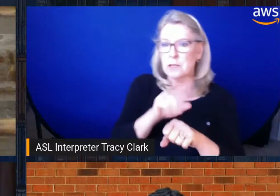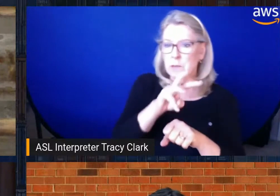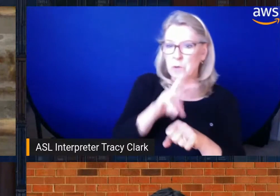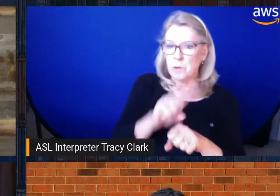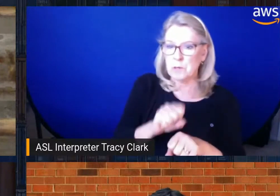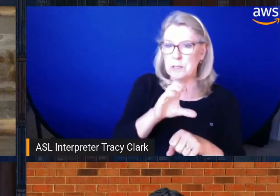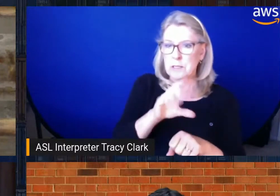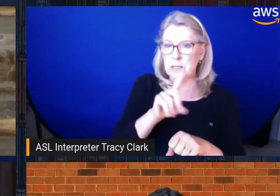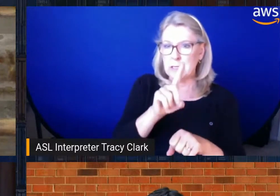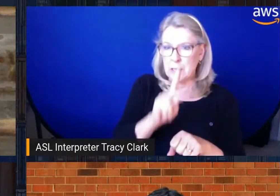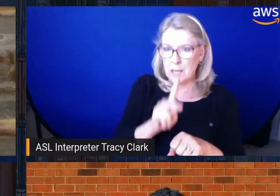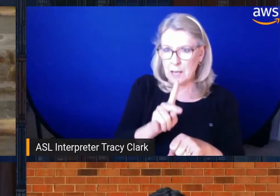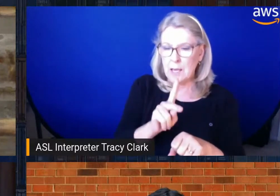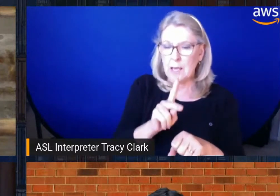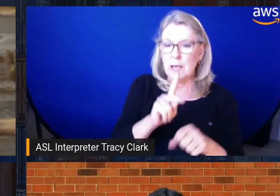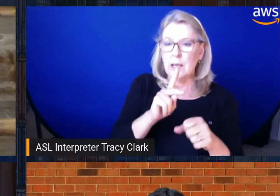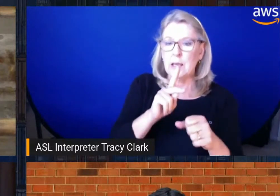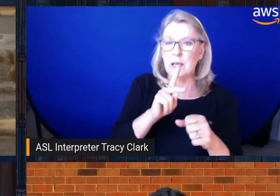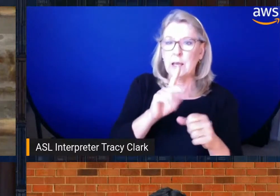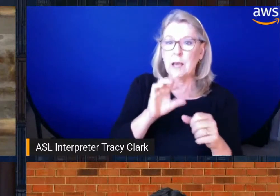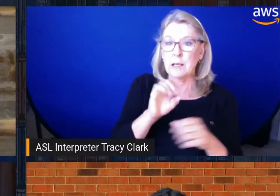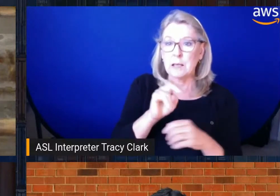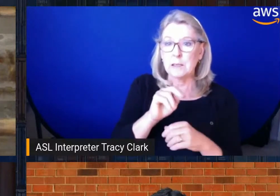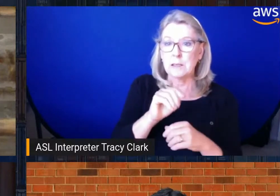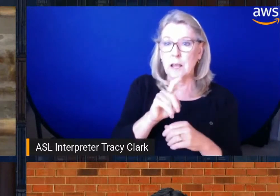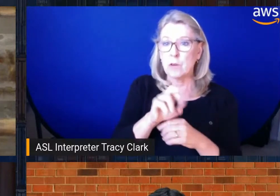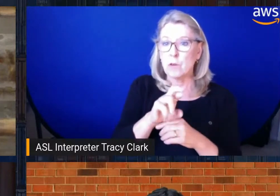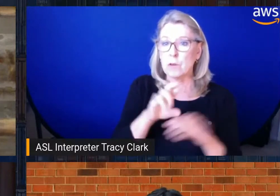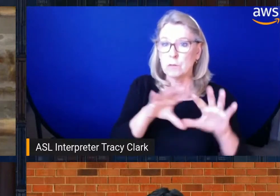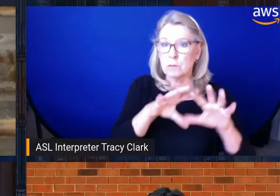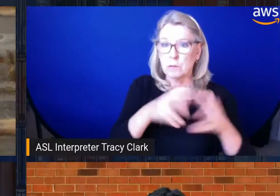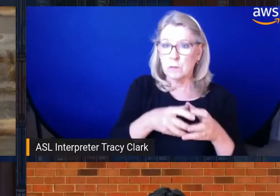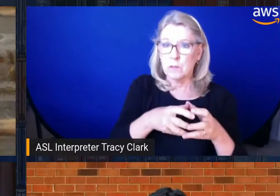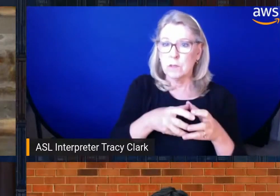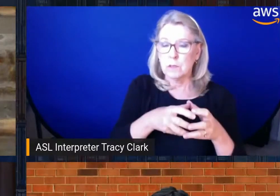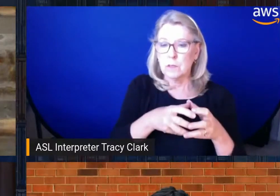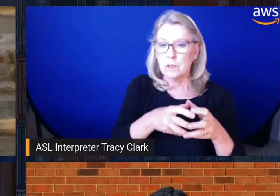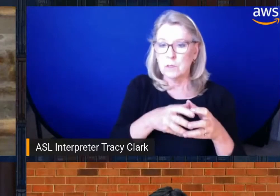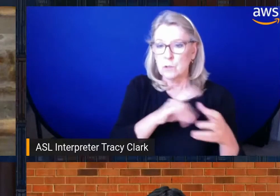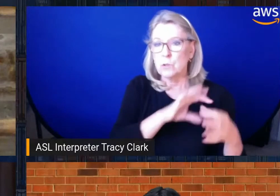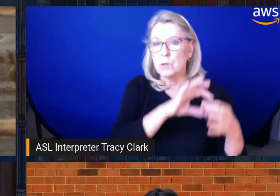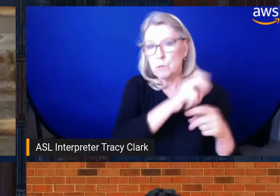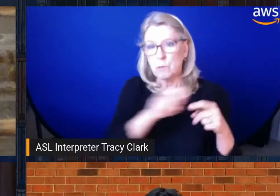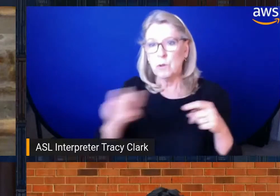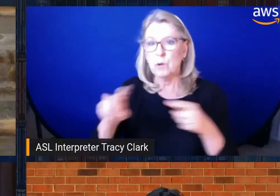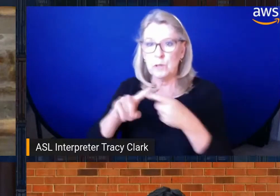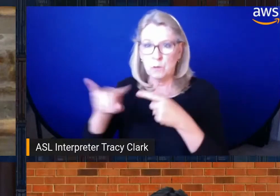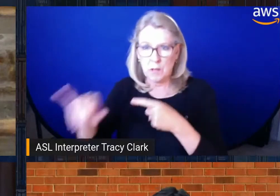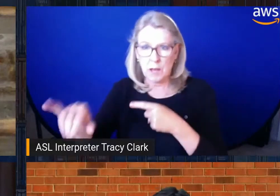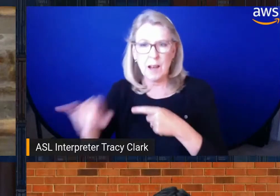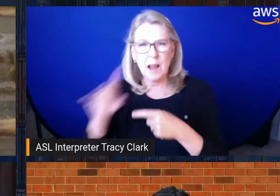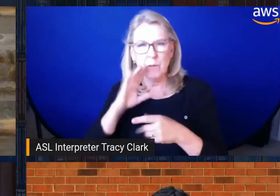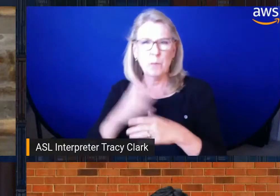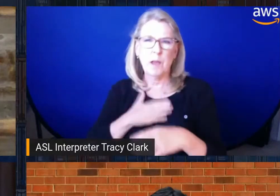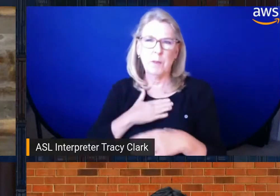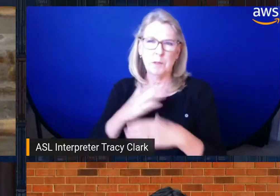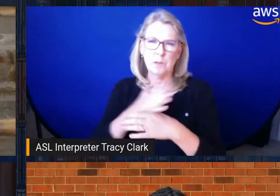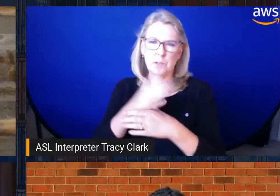your manifests to it. I'll be happy to share some more resources with that. I actually did a reInvent talk last